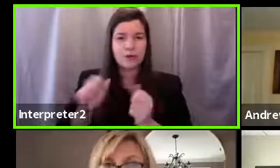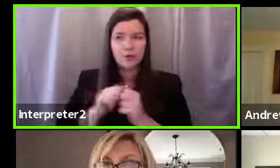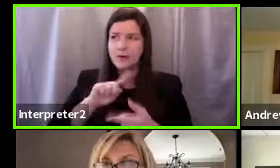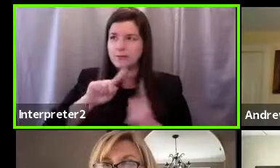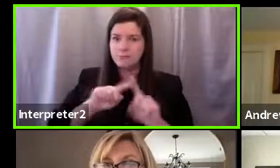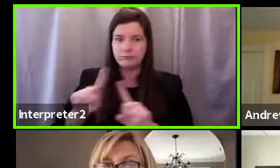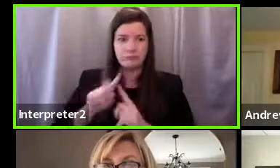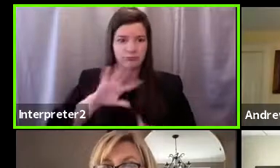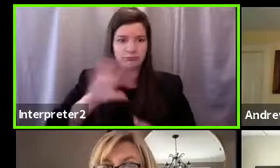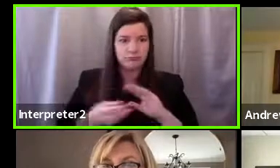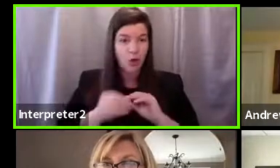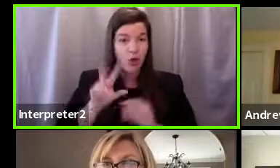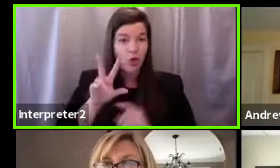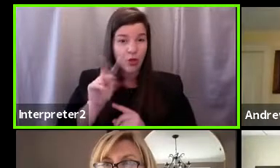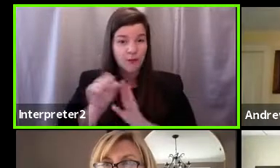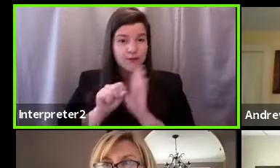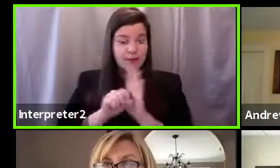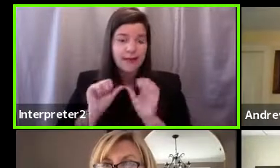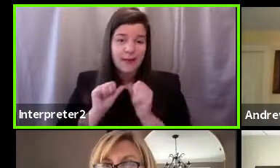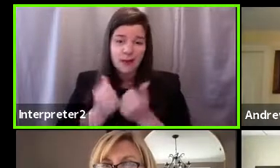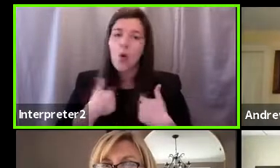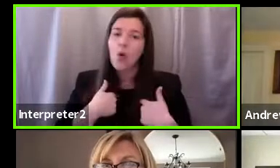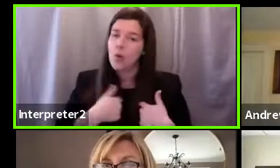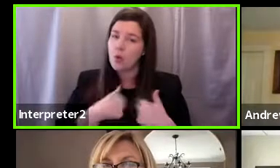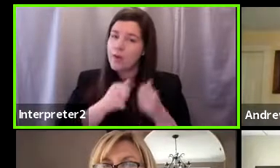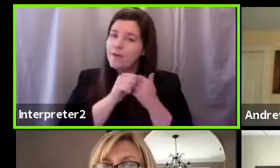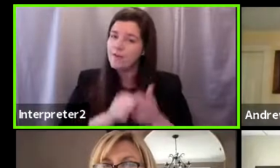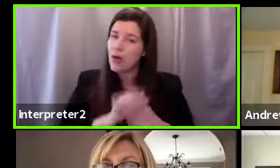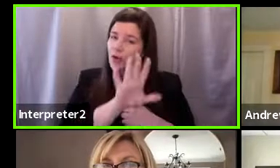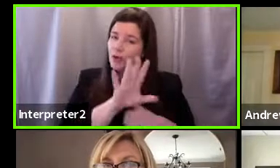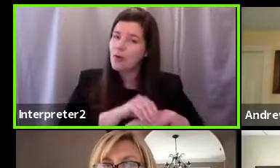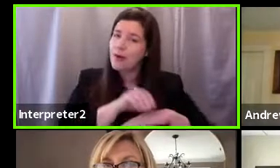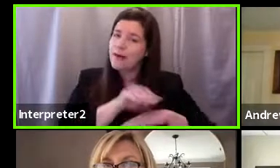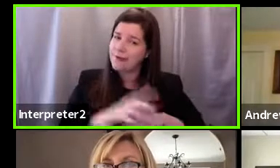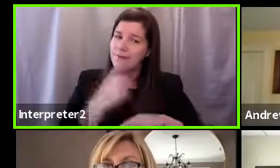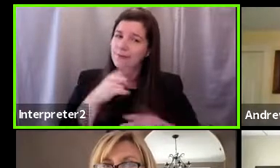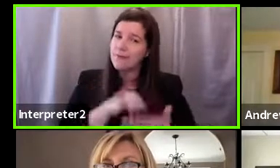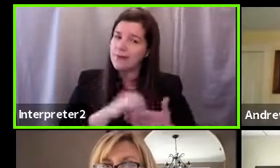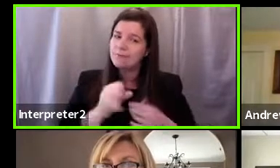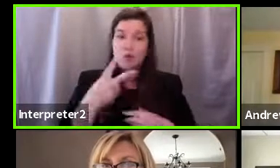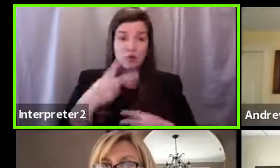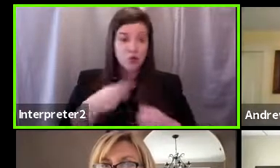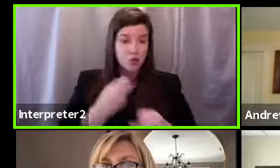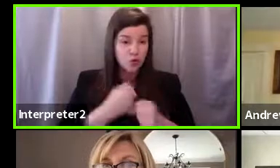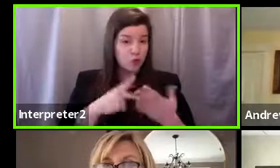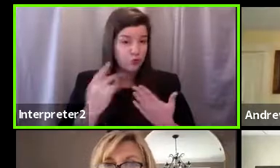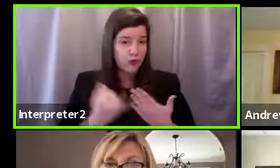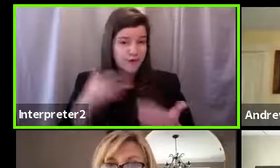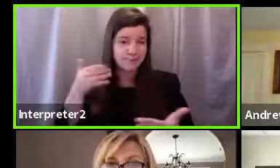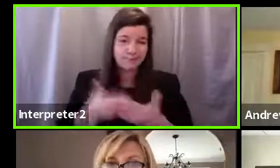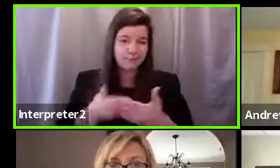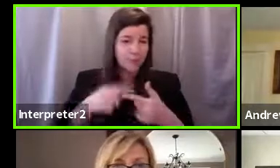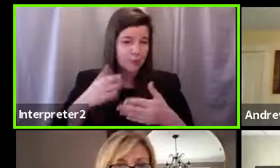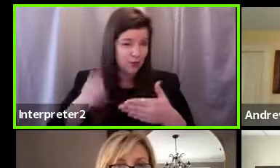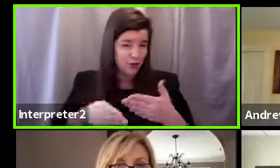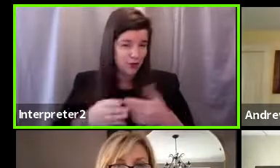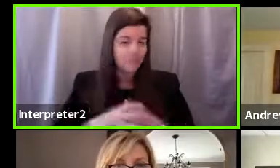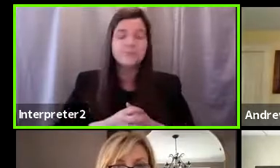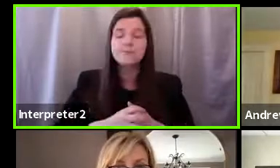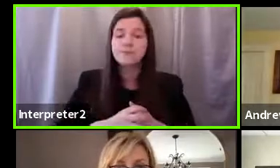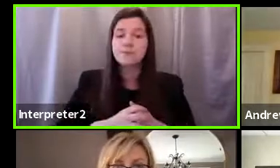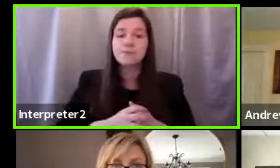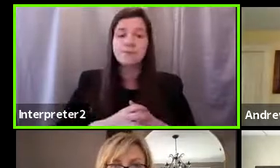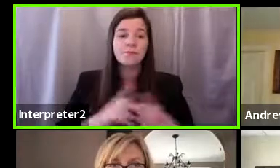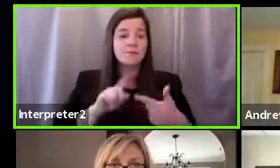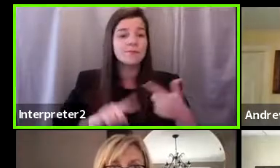agencies. So we've heeded that advice, and it's a 2-year project that is nearing completion. Finally, not referenced in